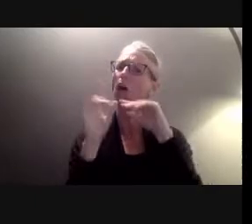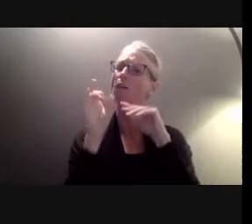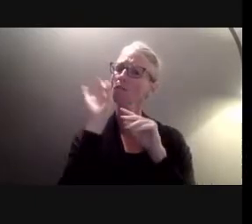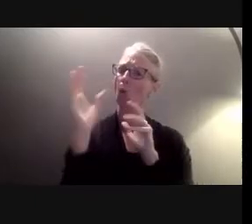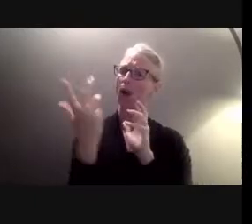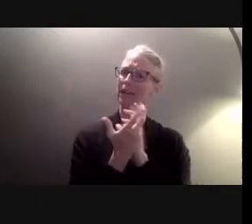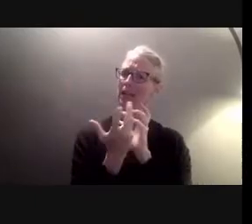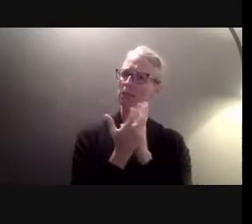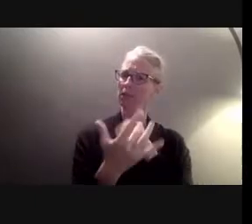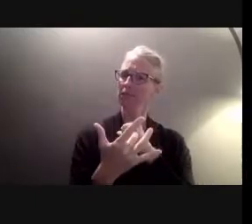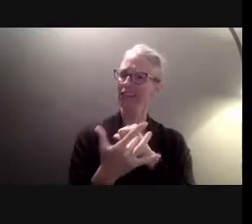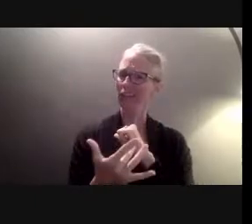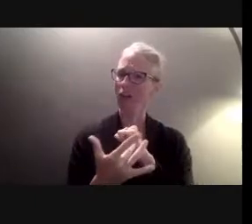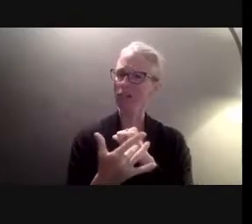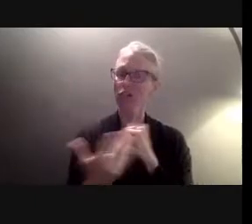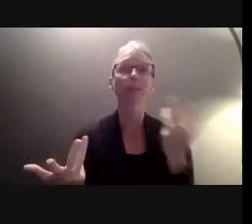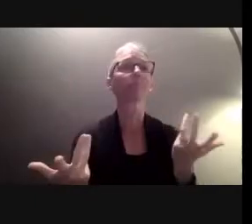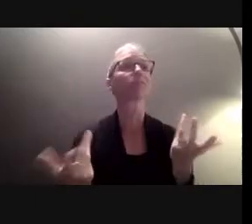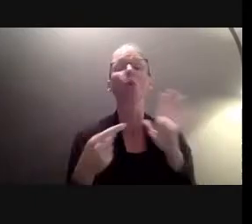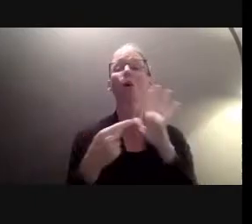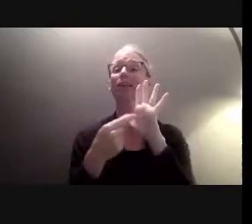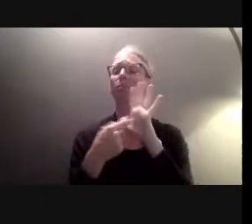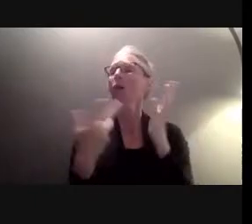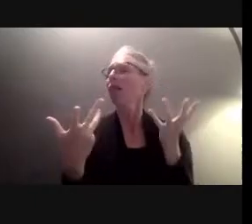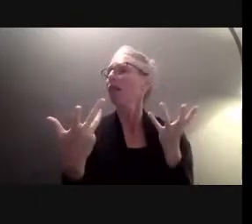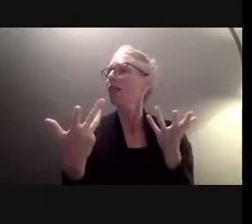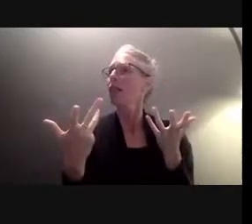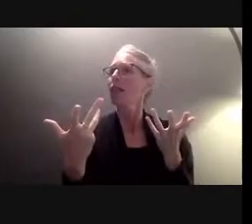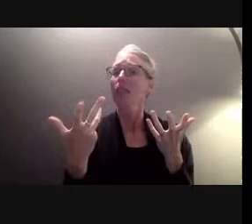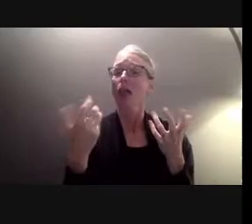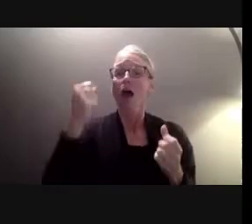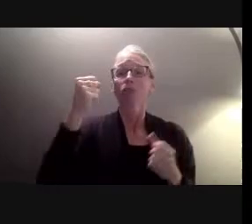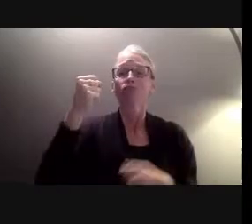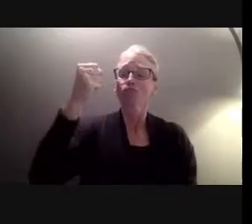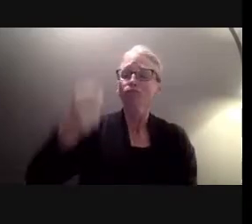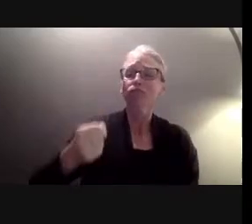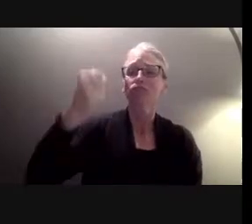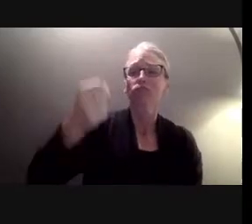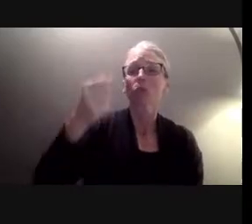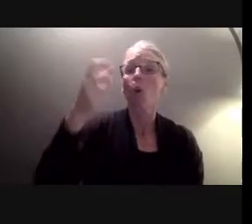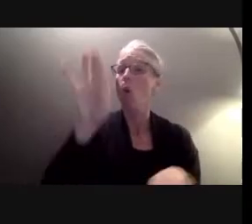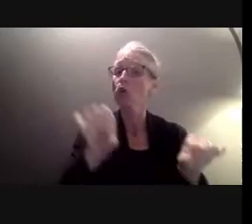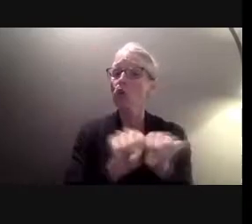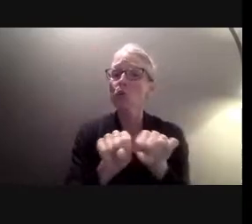like off-roading wheelchairs, even just hiking poles and shoes, when people often with